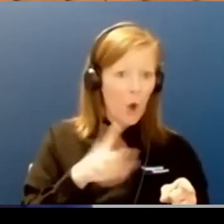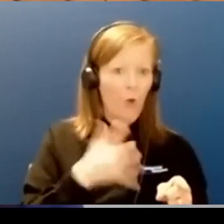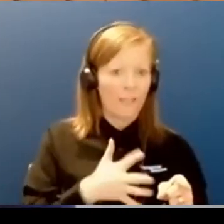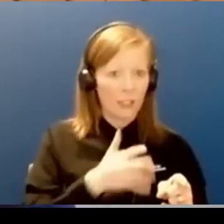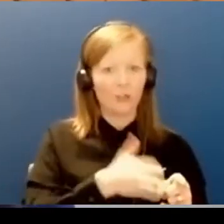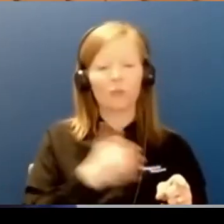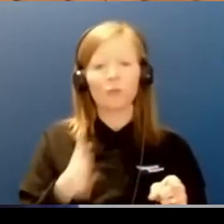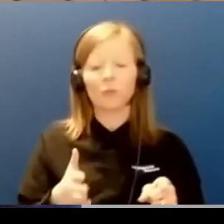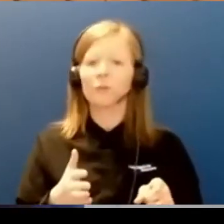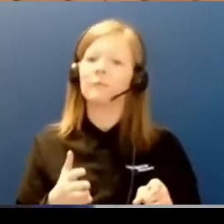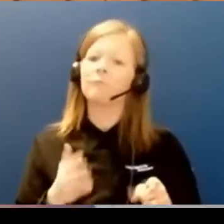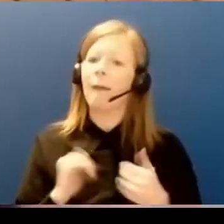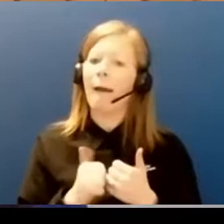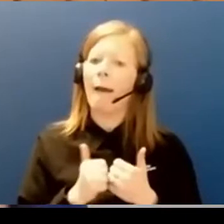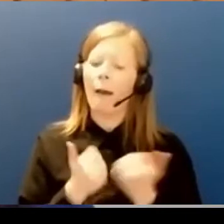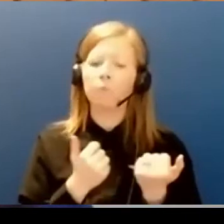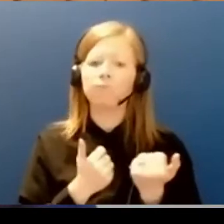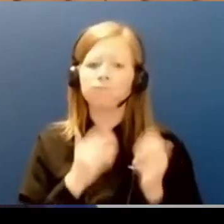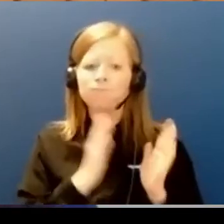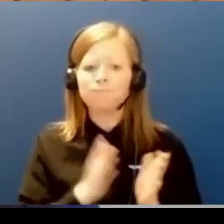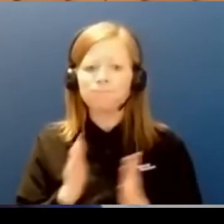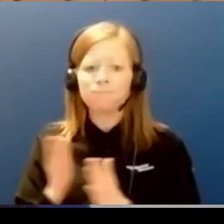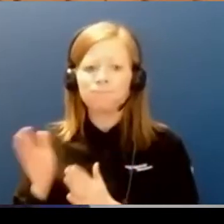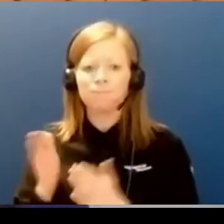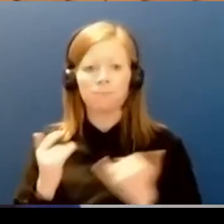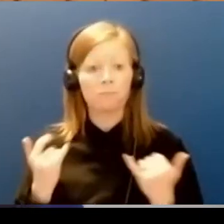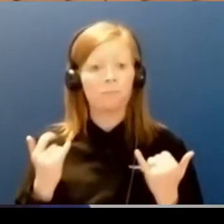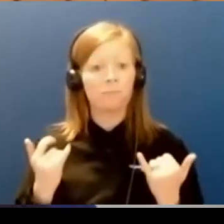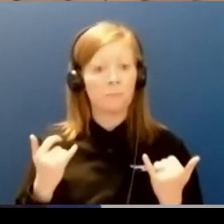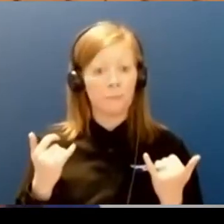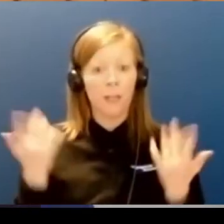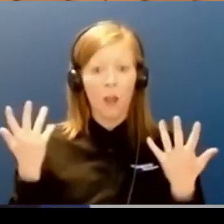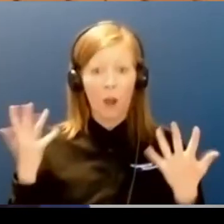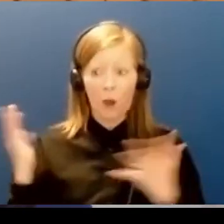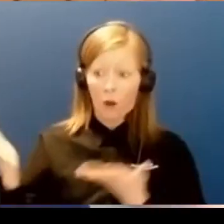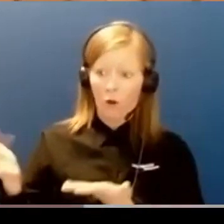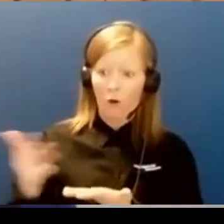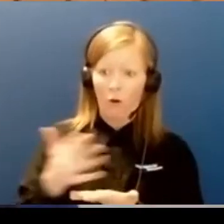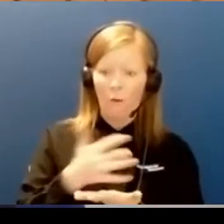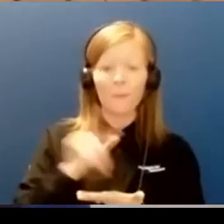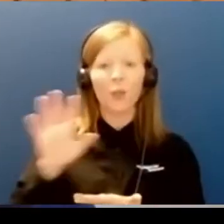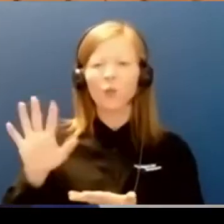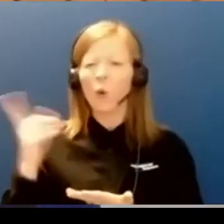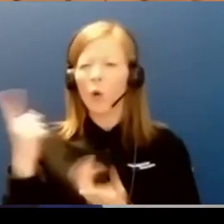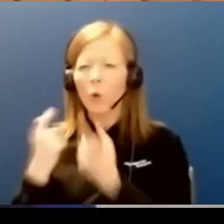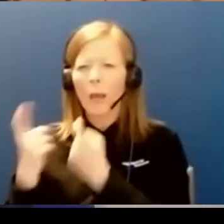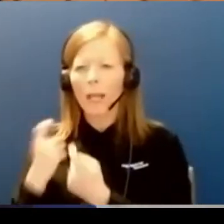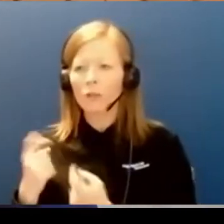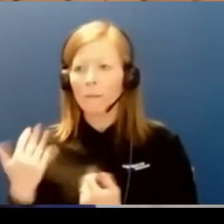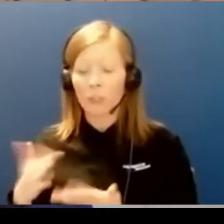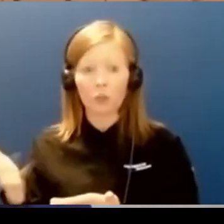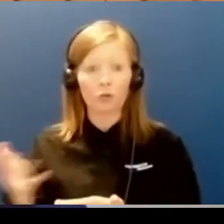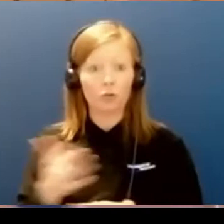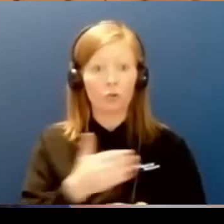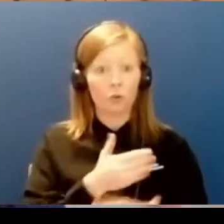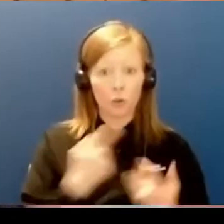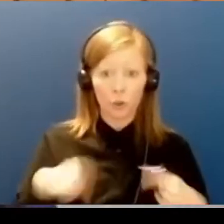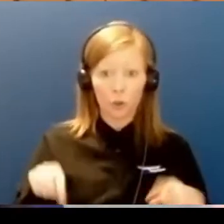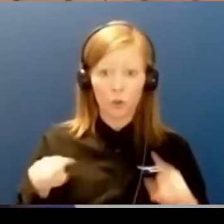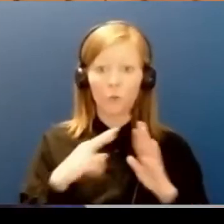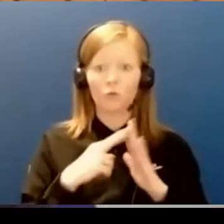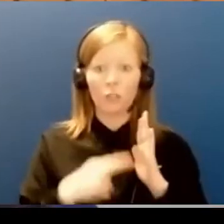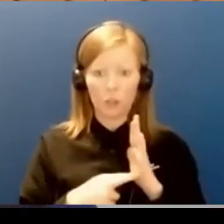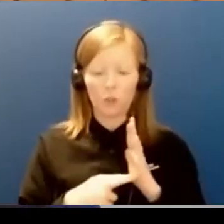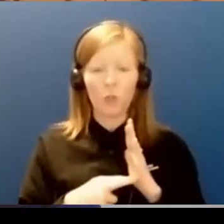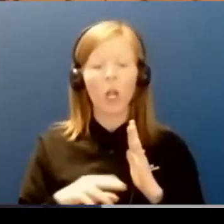we're going to structure this today is we've actually taken all of the questions that everyone has already submitted while they registered, and we've kind of